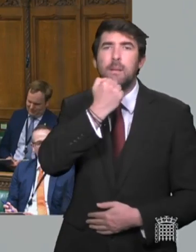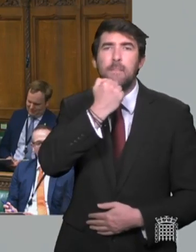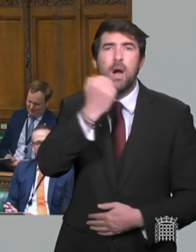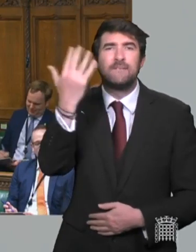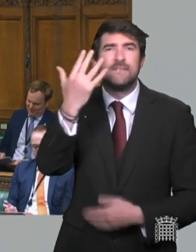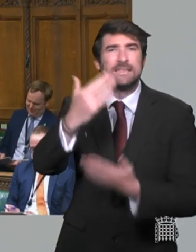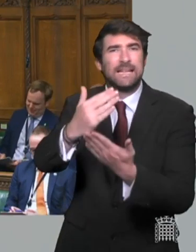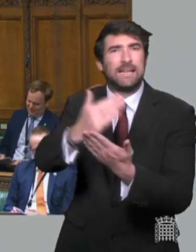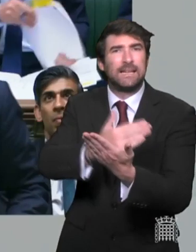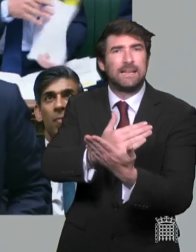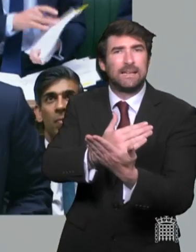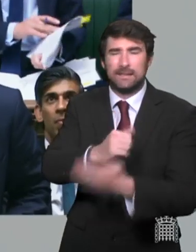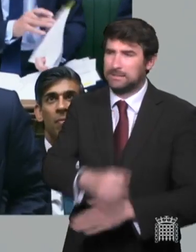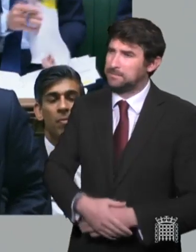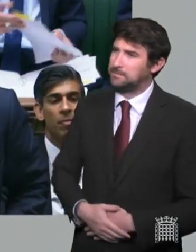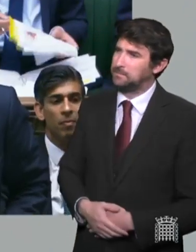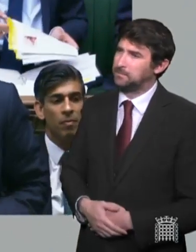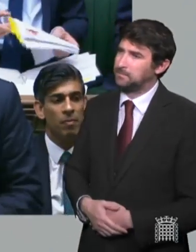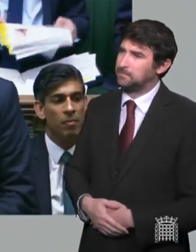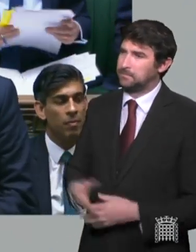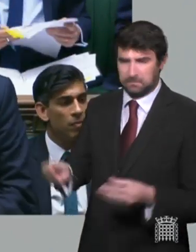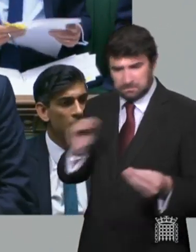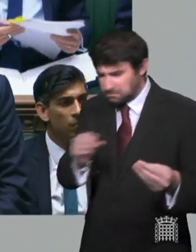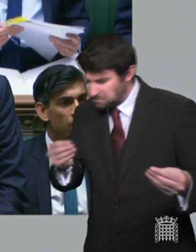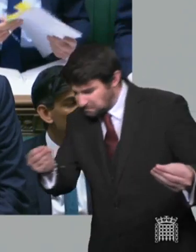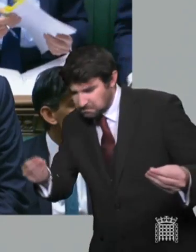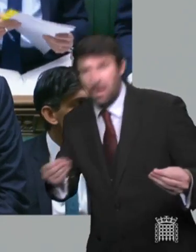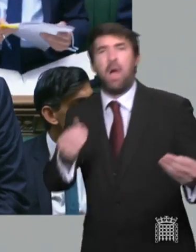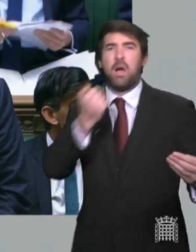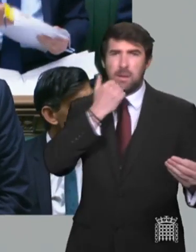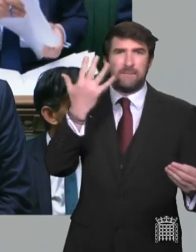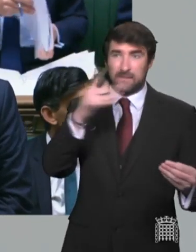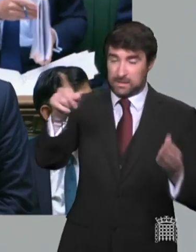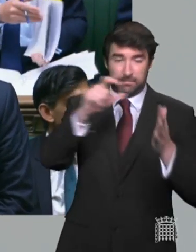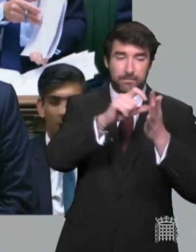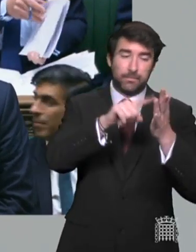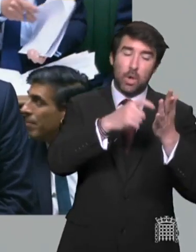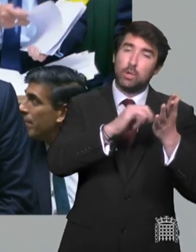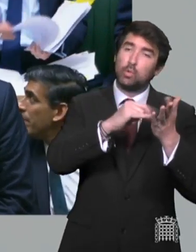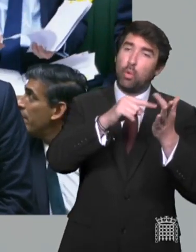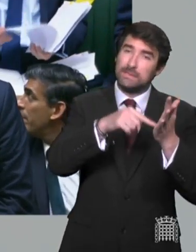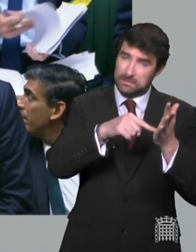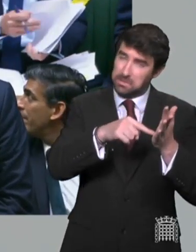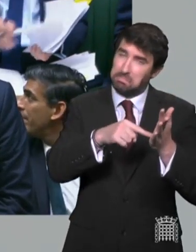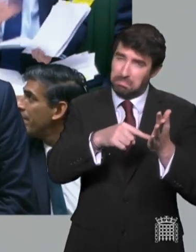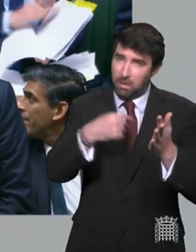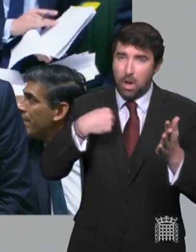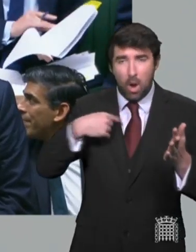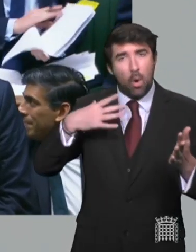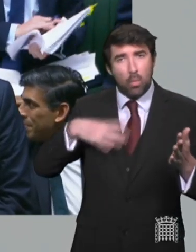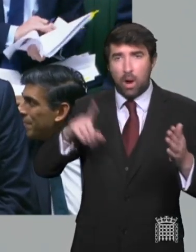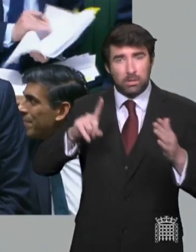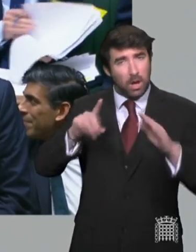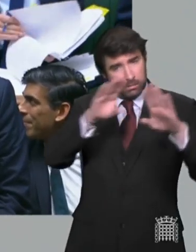Mr. Speaker, this government is committed to levelling up the whole country, and Dorset is no exception. I'm delighted that the Local Growth Fund in Dorset has